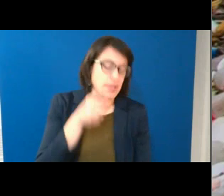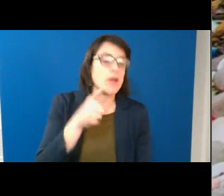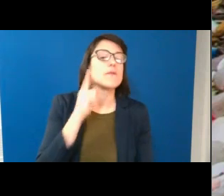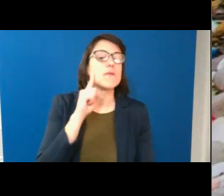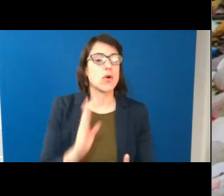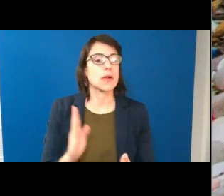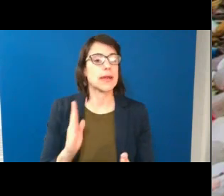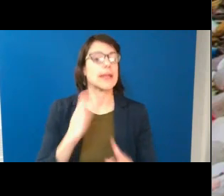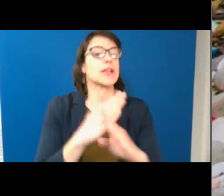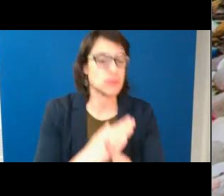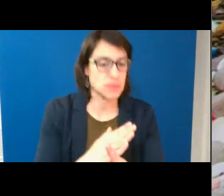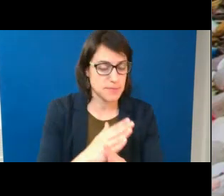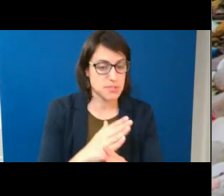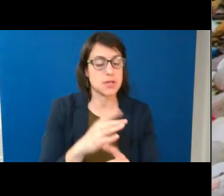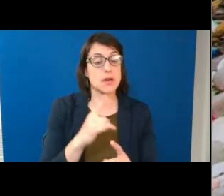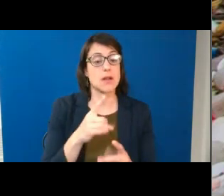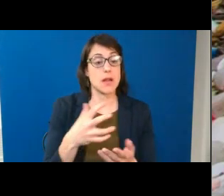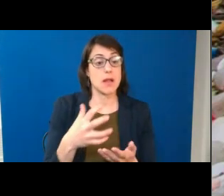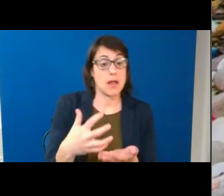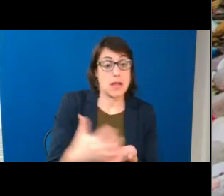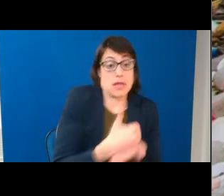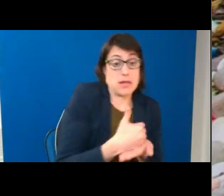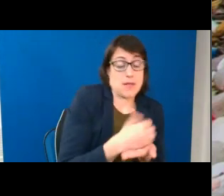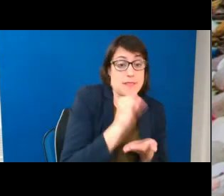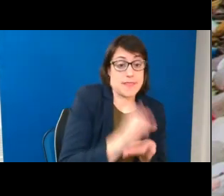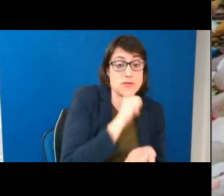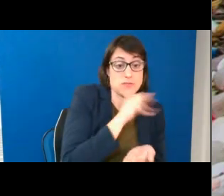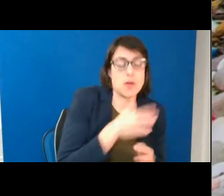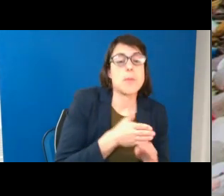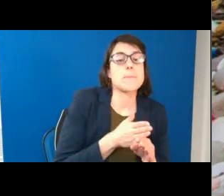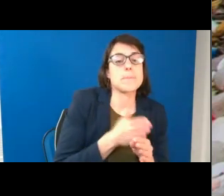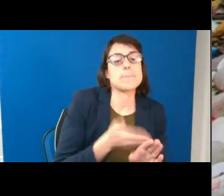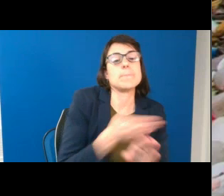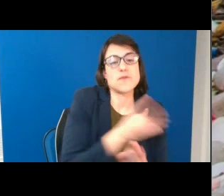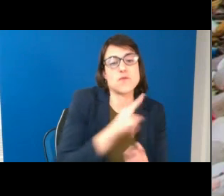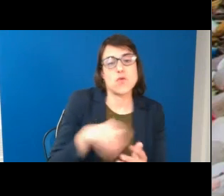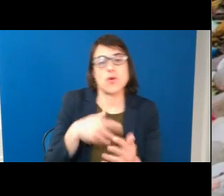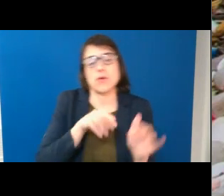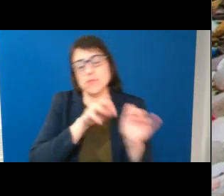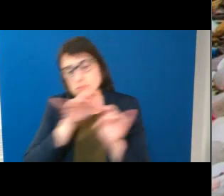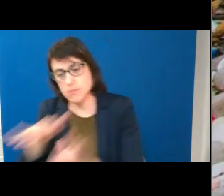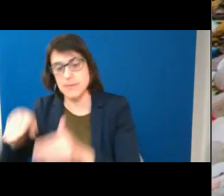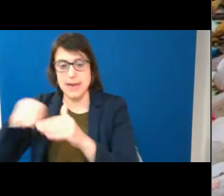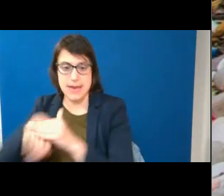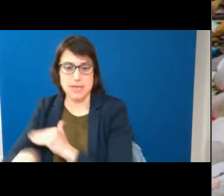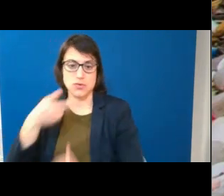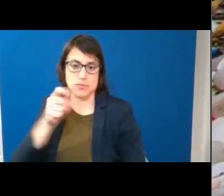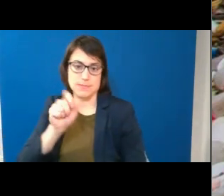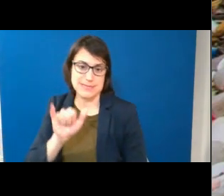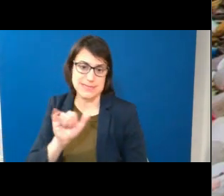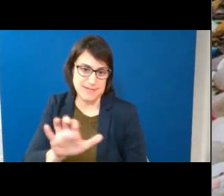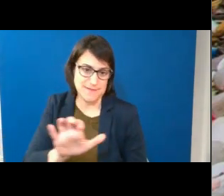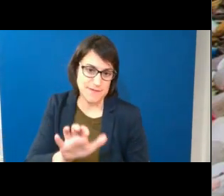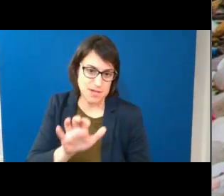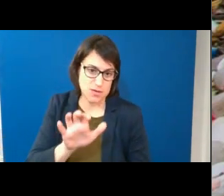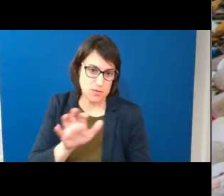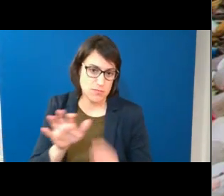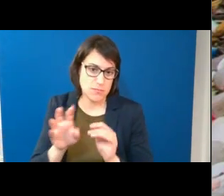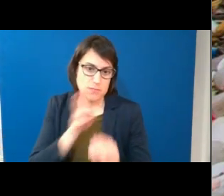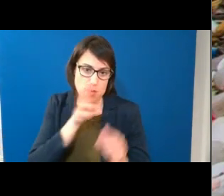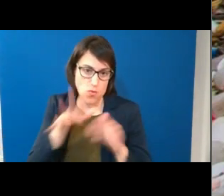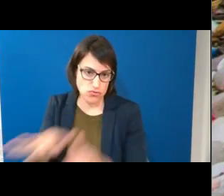that debris before it moves into the Pacific Ocean and other parts of the reserve, but it's not perfect. And it's just one part of our